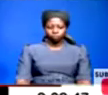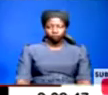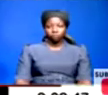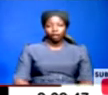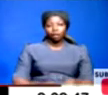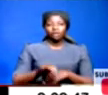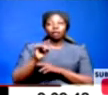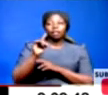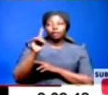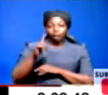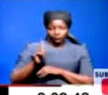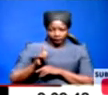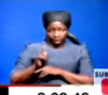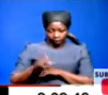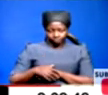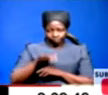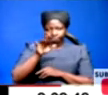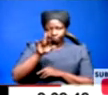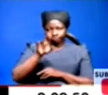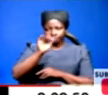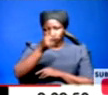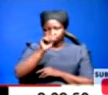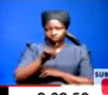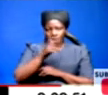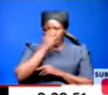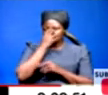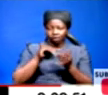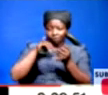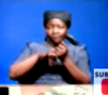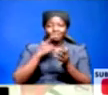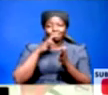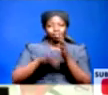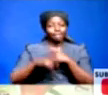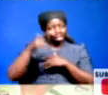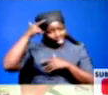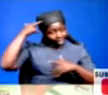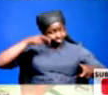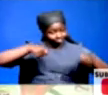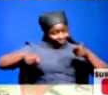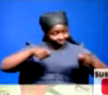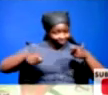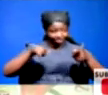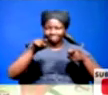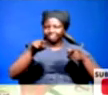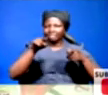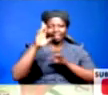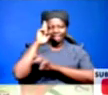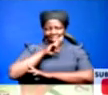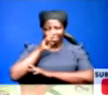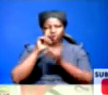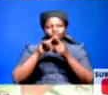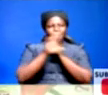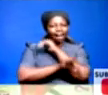First Lady Rachael Ruto says charcoal burning is a threat to the country forest cover. Speaking while leading a